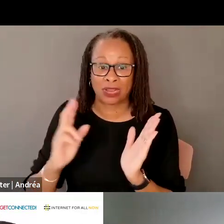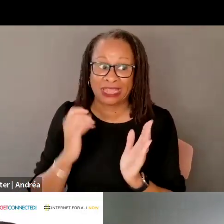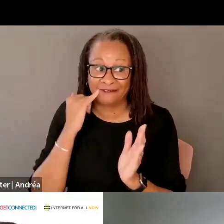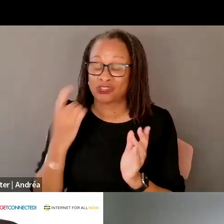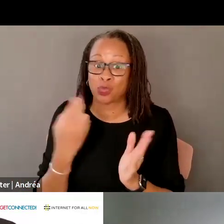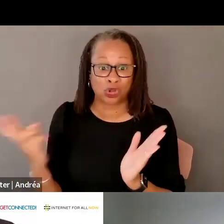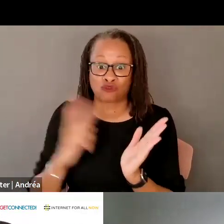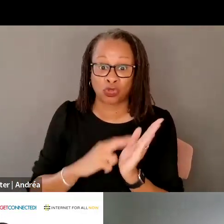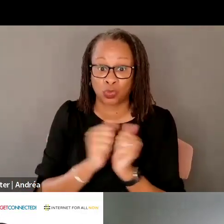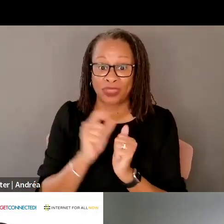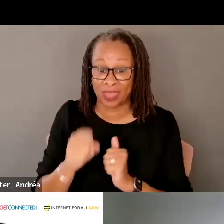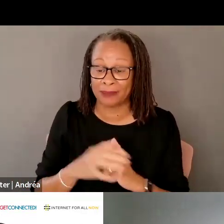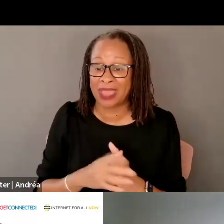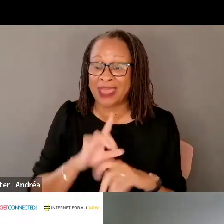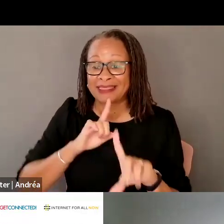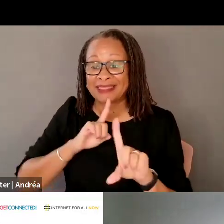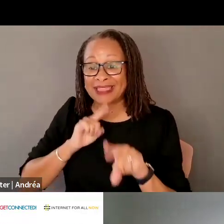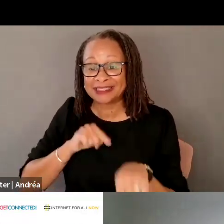they answer almost